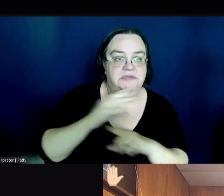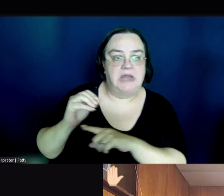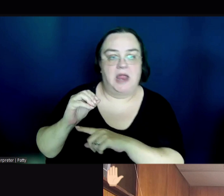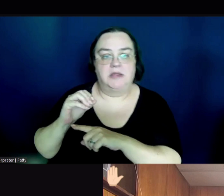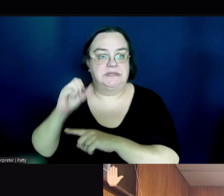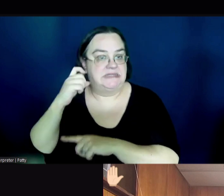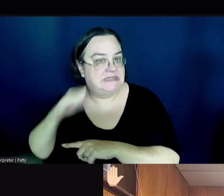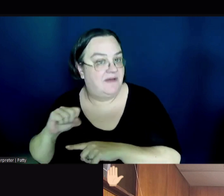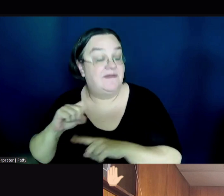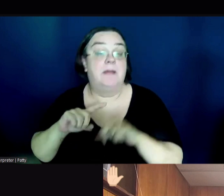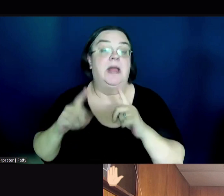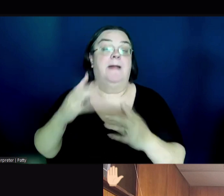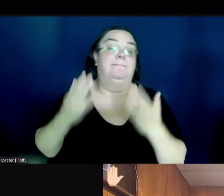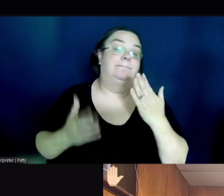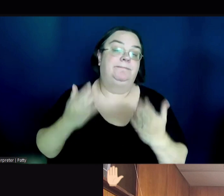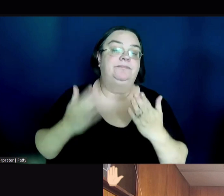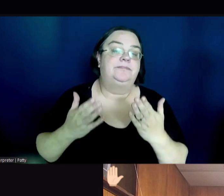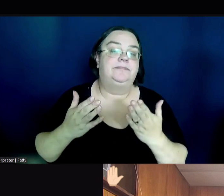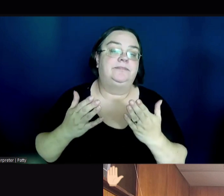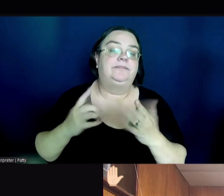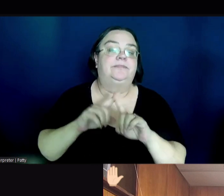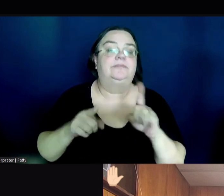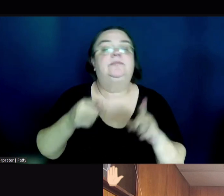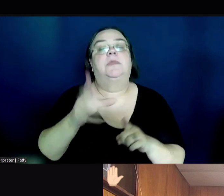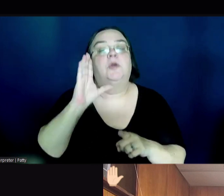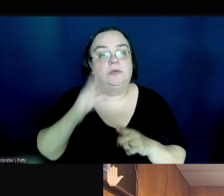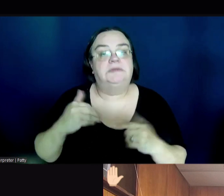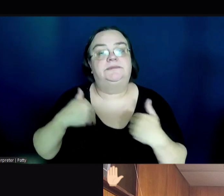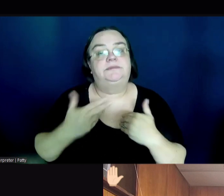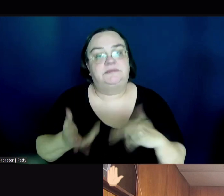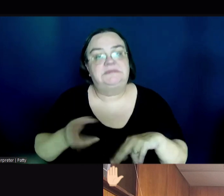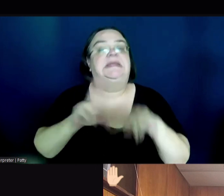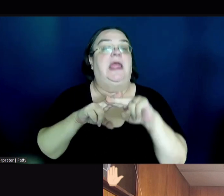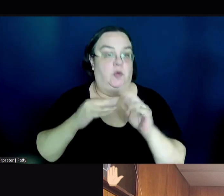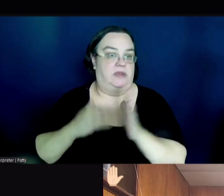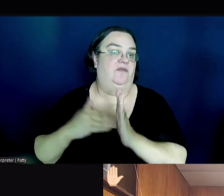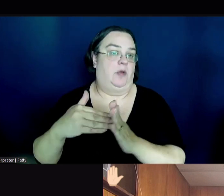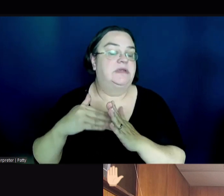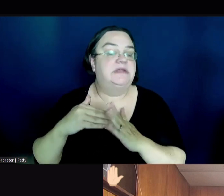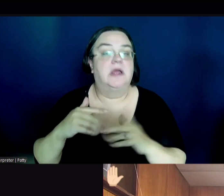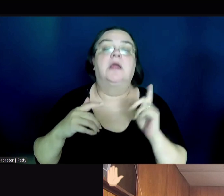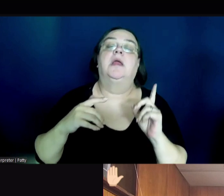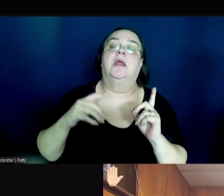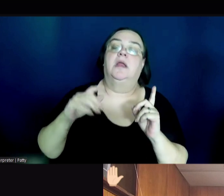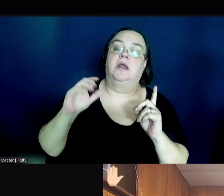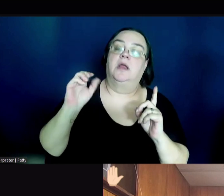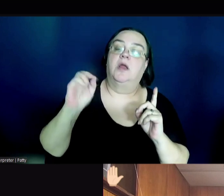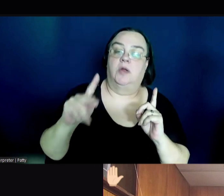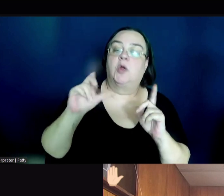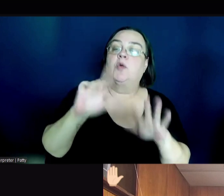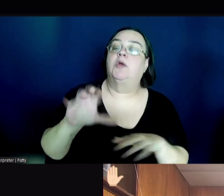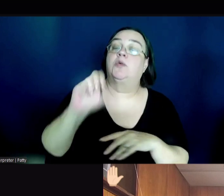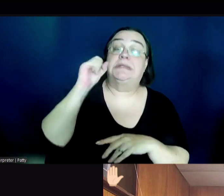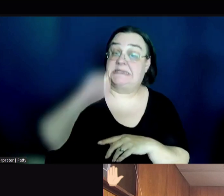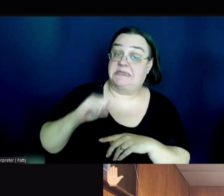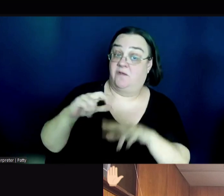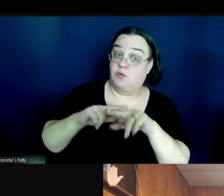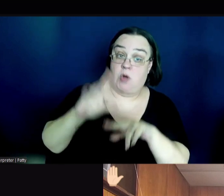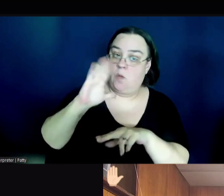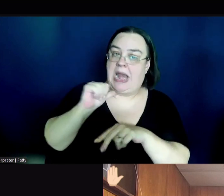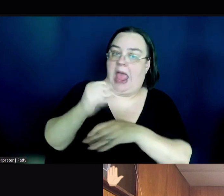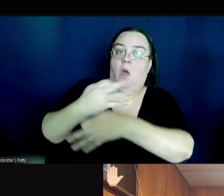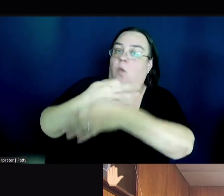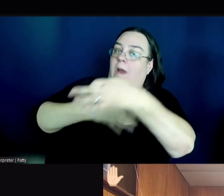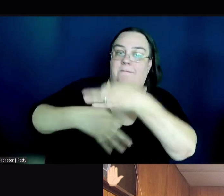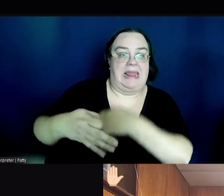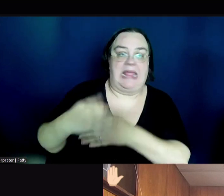you have still, but you will have increased frequency. Great. So the Of Silver train Line service. trains are not going to be replacing some of the